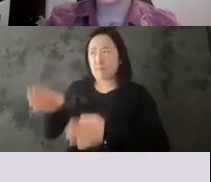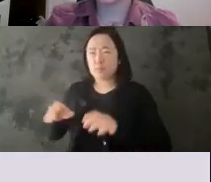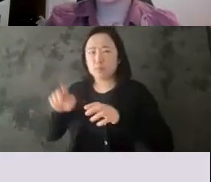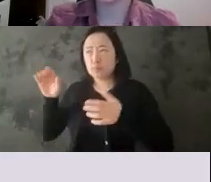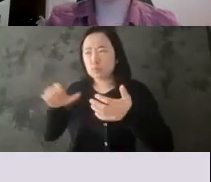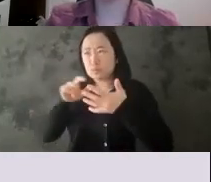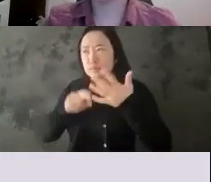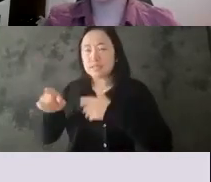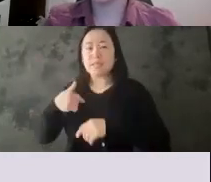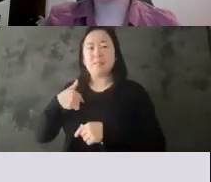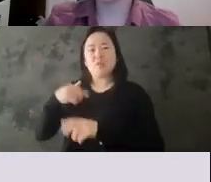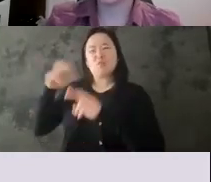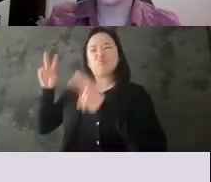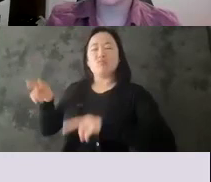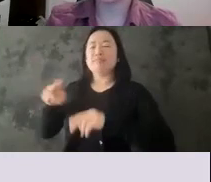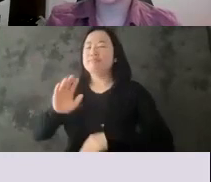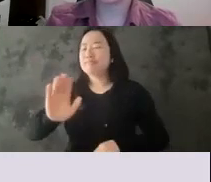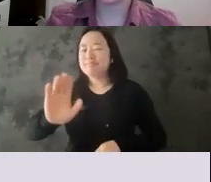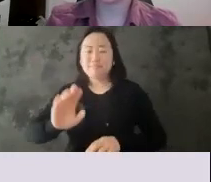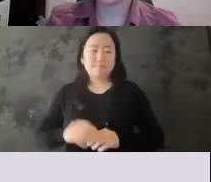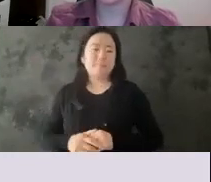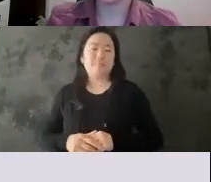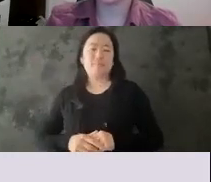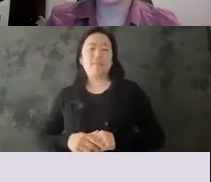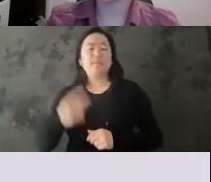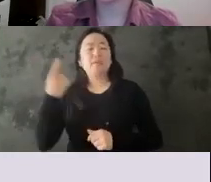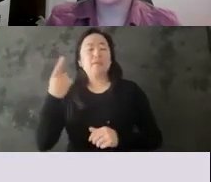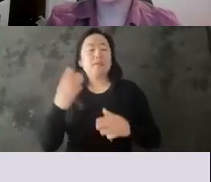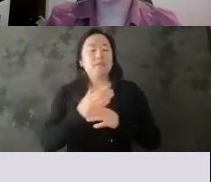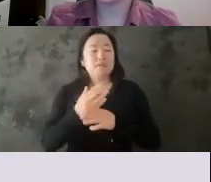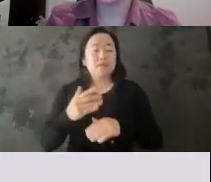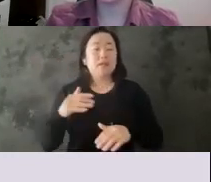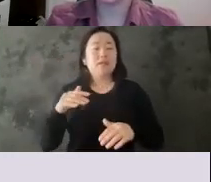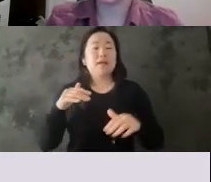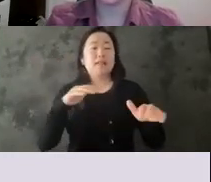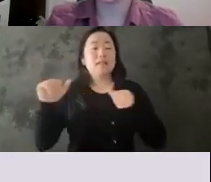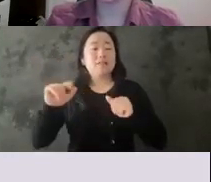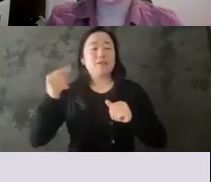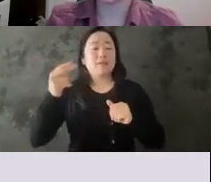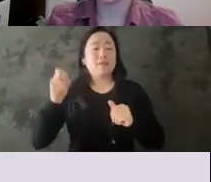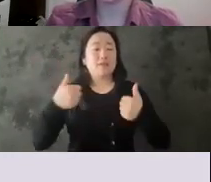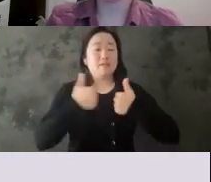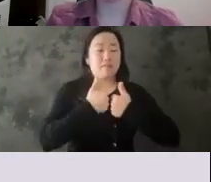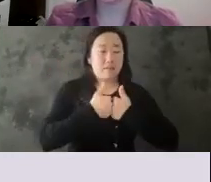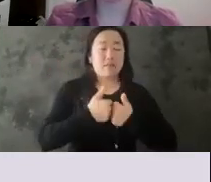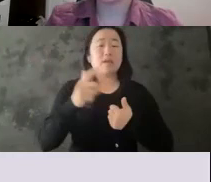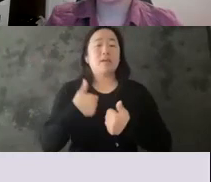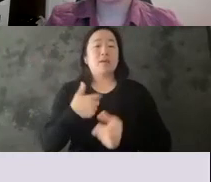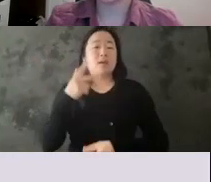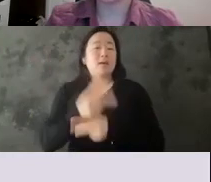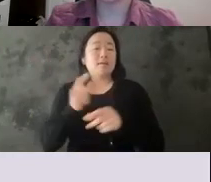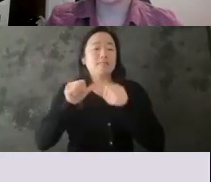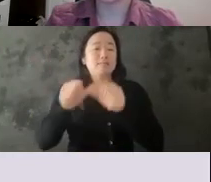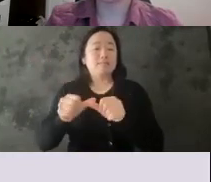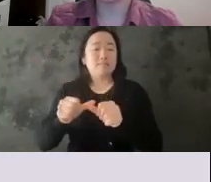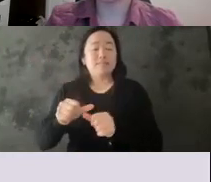Someone else is also sharing, after leaving the game, I kept buying my kid toys and clothes and anything he asked for as a way to make up